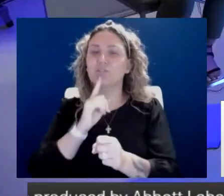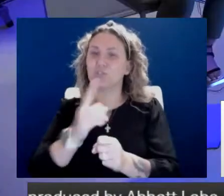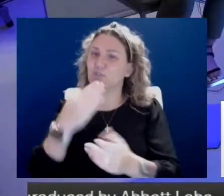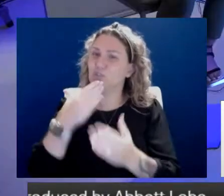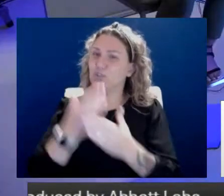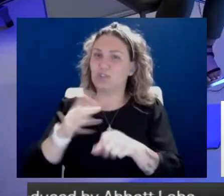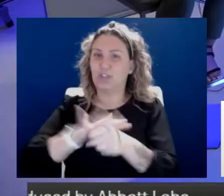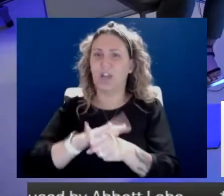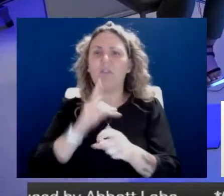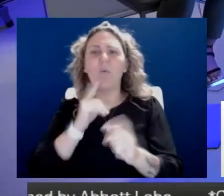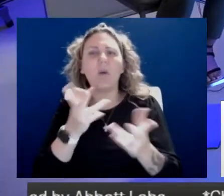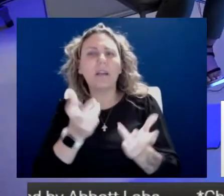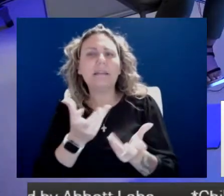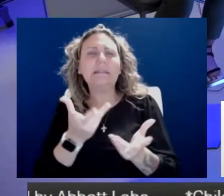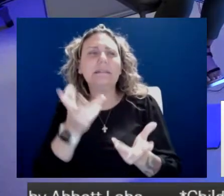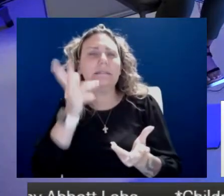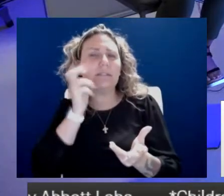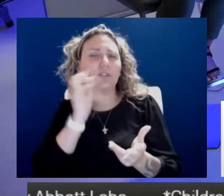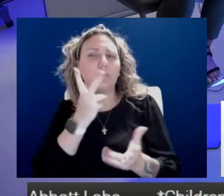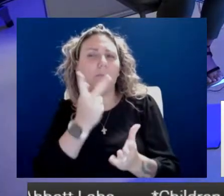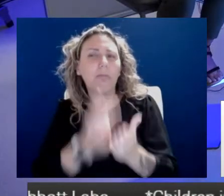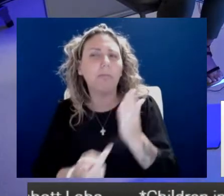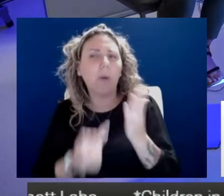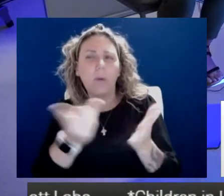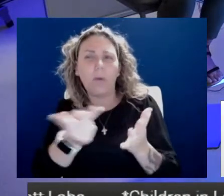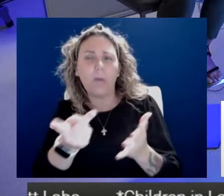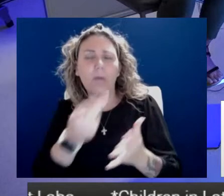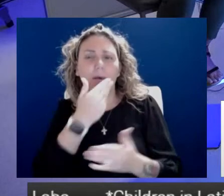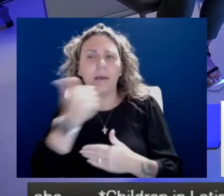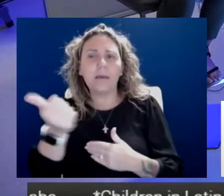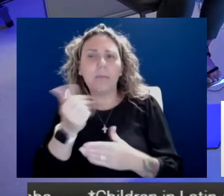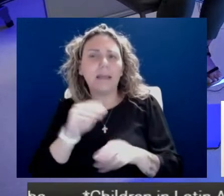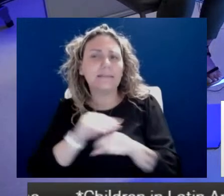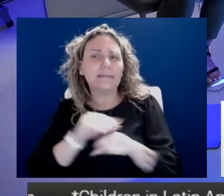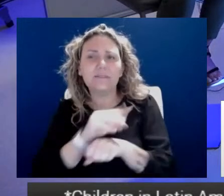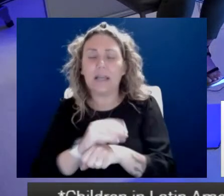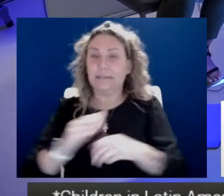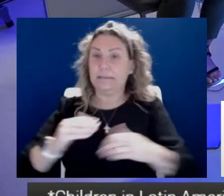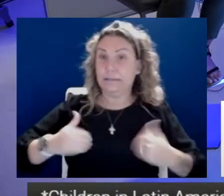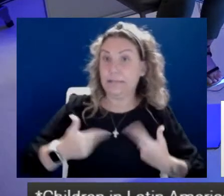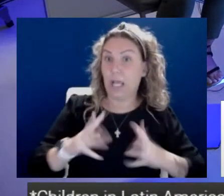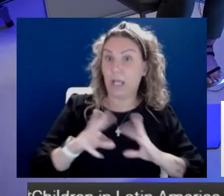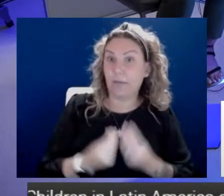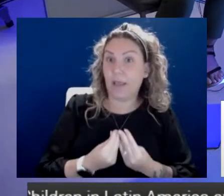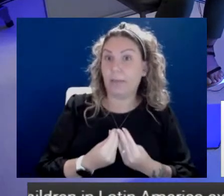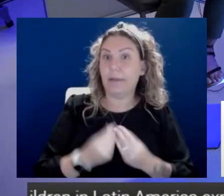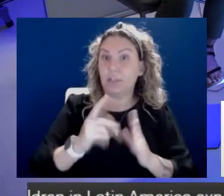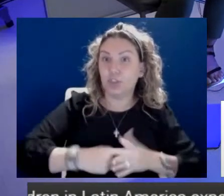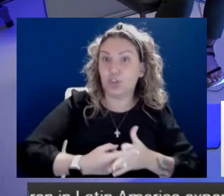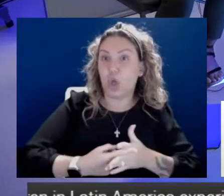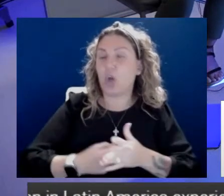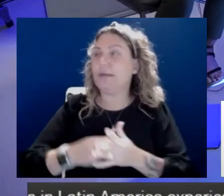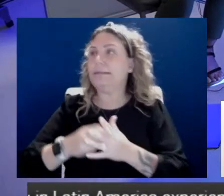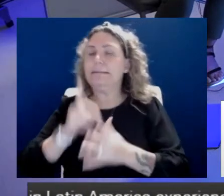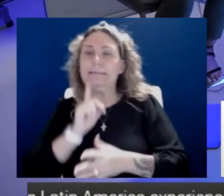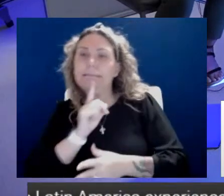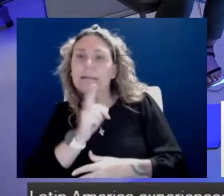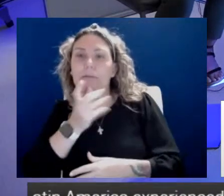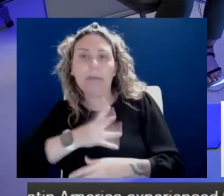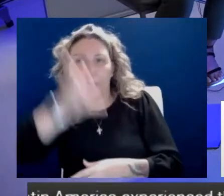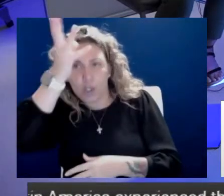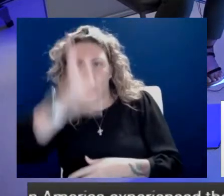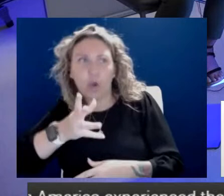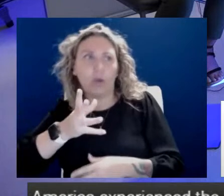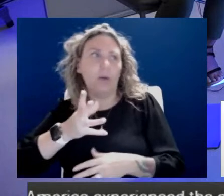both of you just your best advice on how people of all age, the young family starting out, the single guy or gal out there, all the way up to the